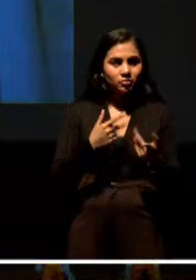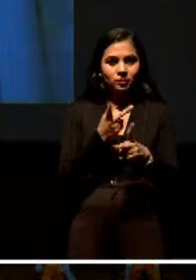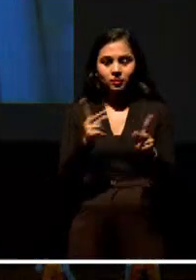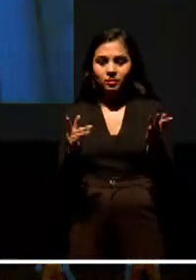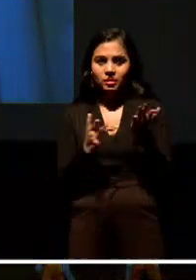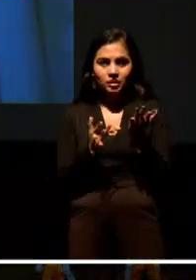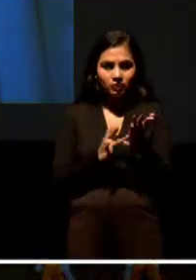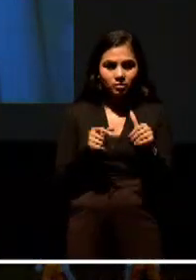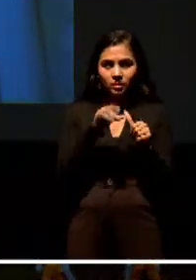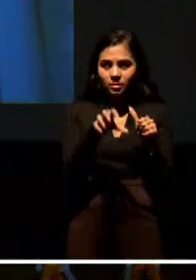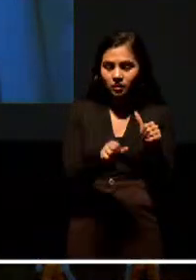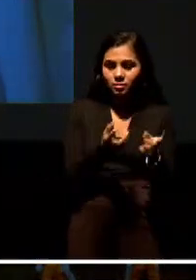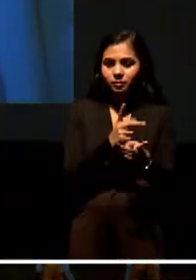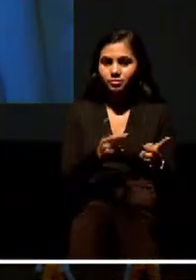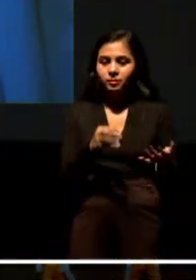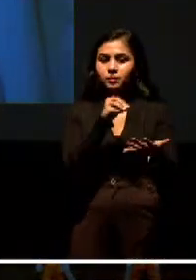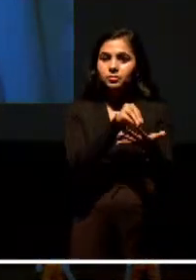and this will